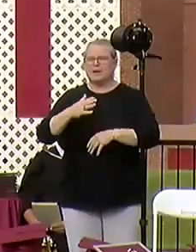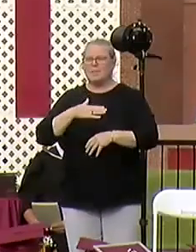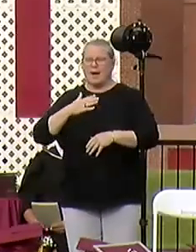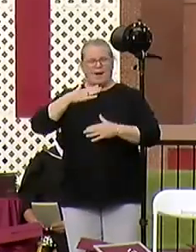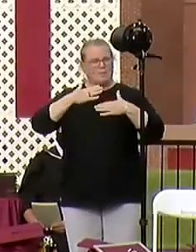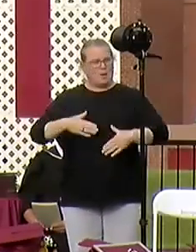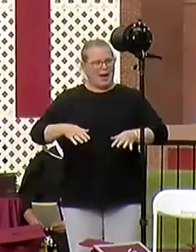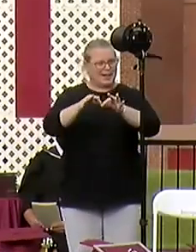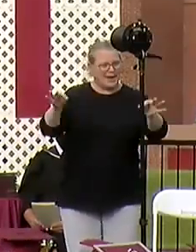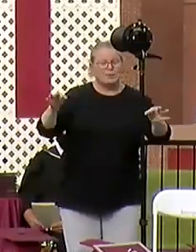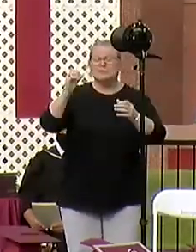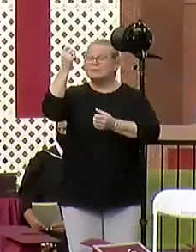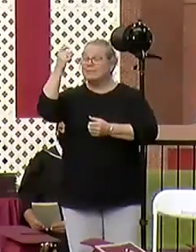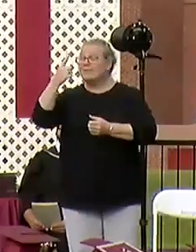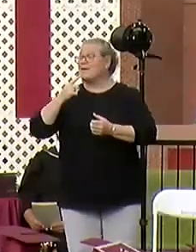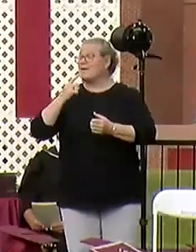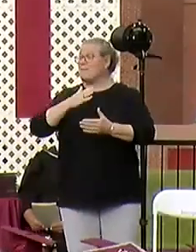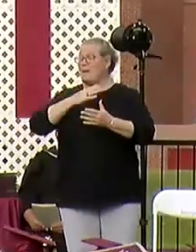heart for all of you.